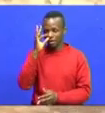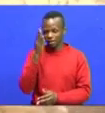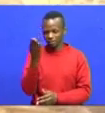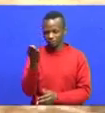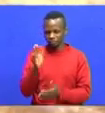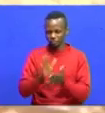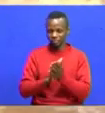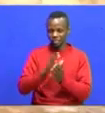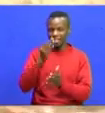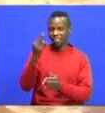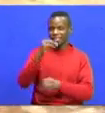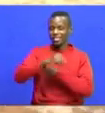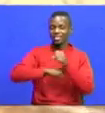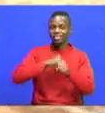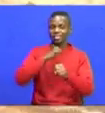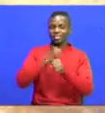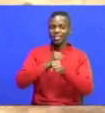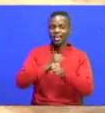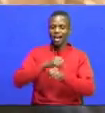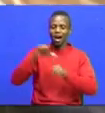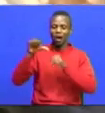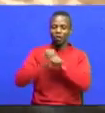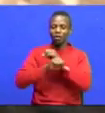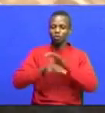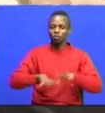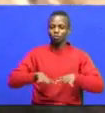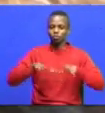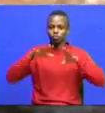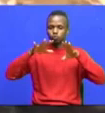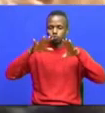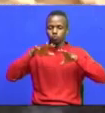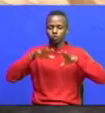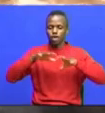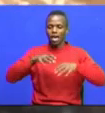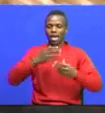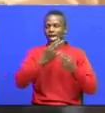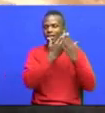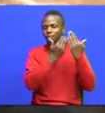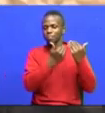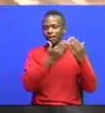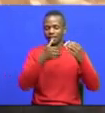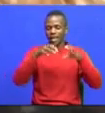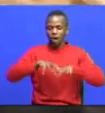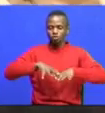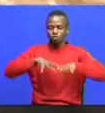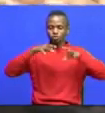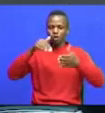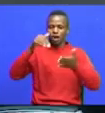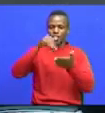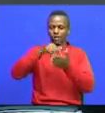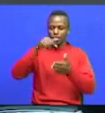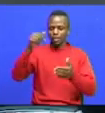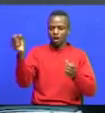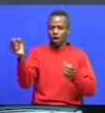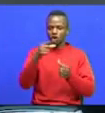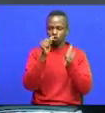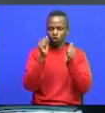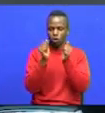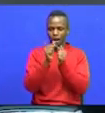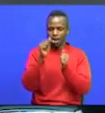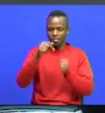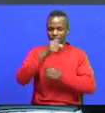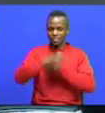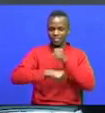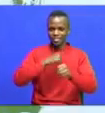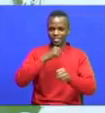After 3 years of devastating drought, heavy rains are finally expected to fall between the months of October and December this year. According to Dr. Gulaid